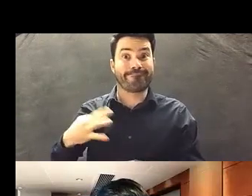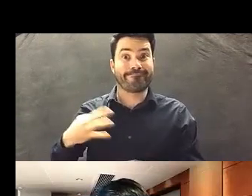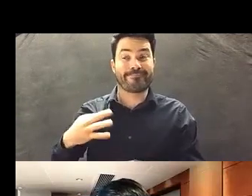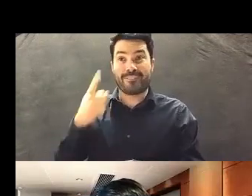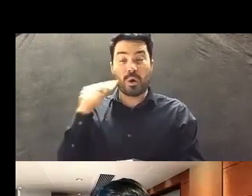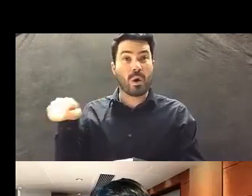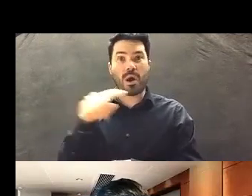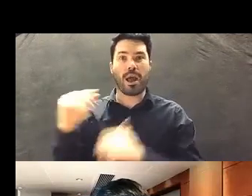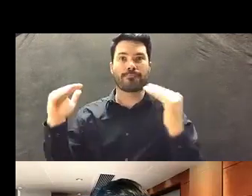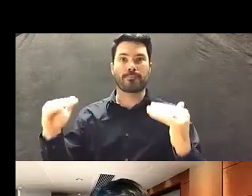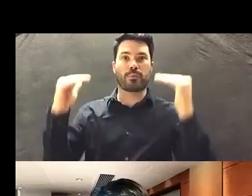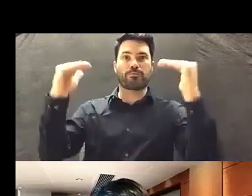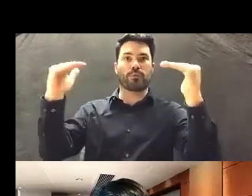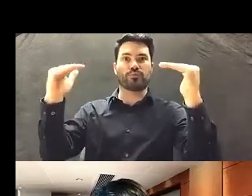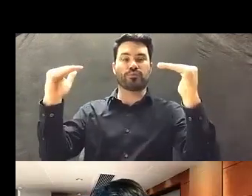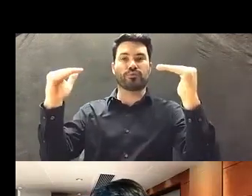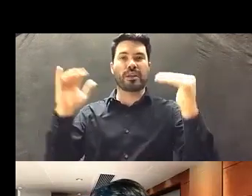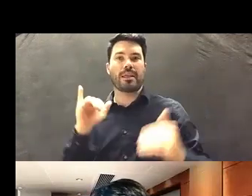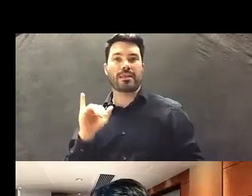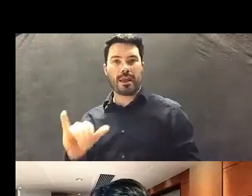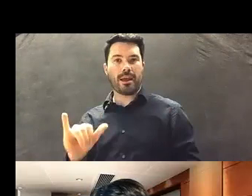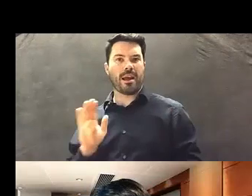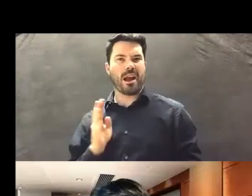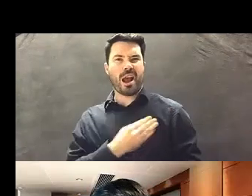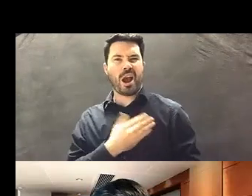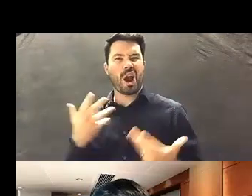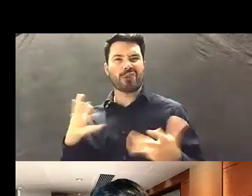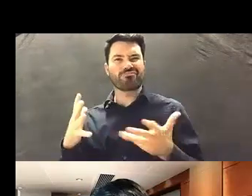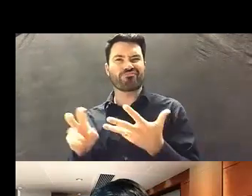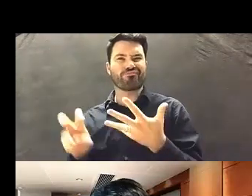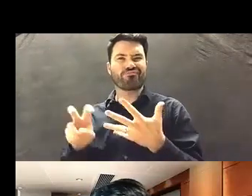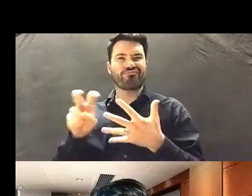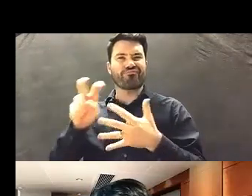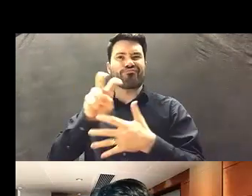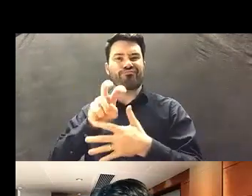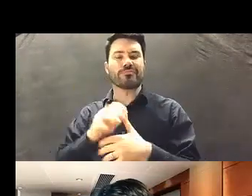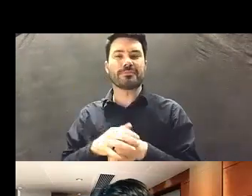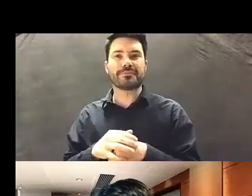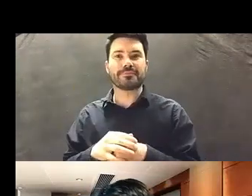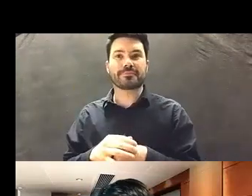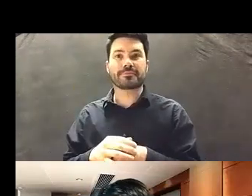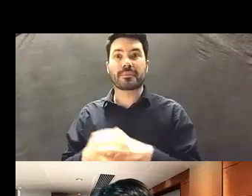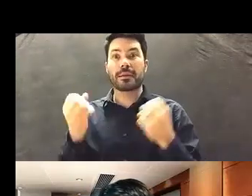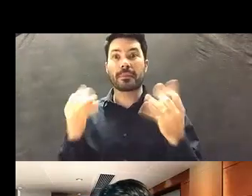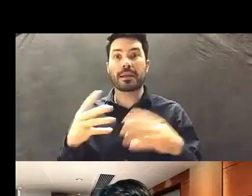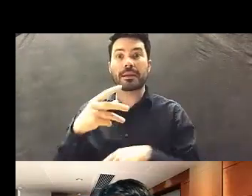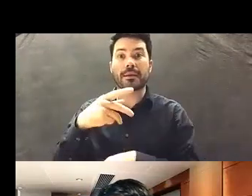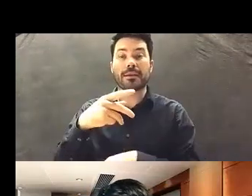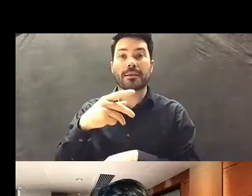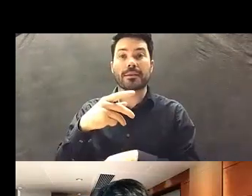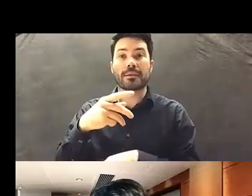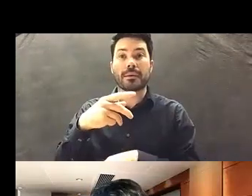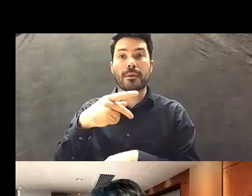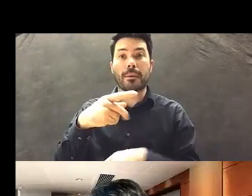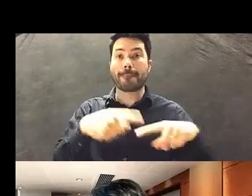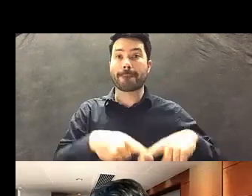as part of our existing career ladders. Many were paused during the ERP timeframe, but we're